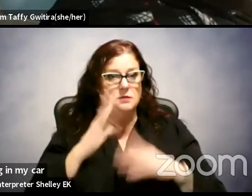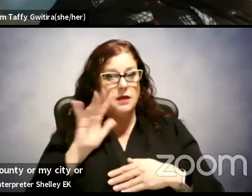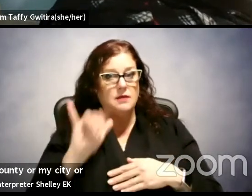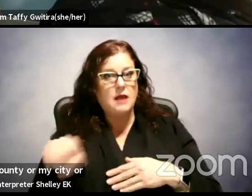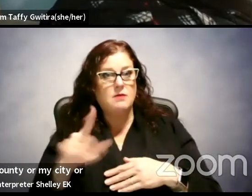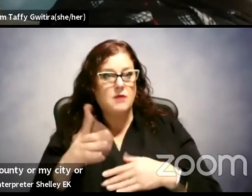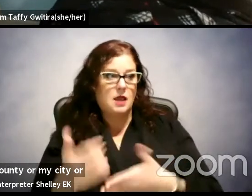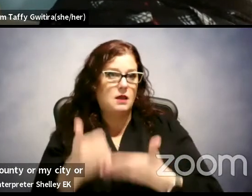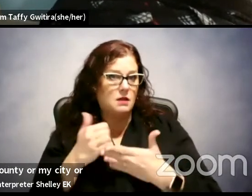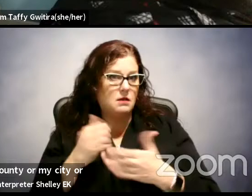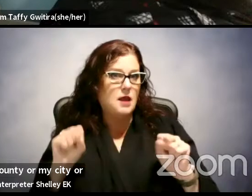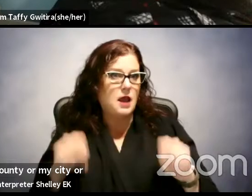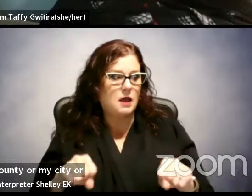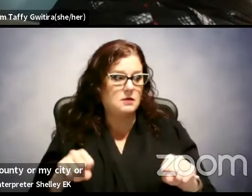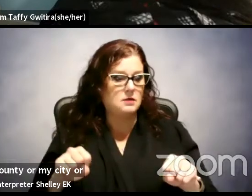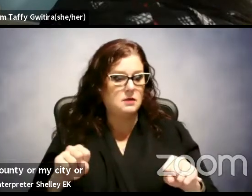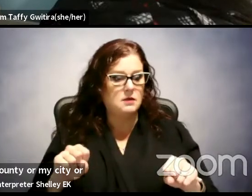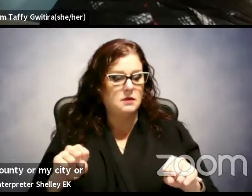can also